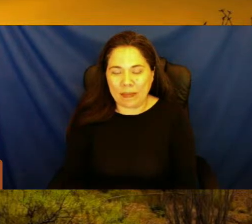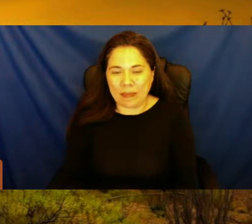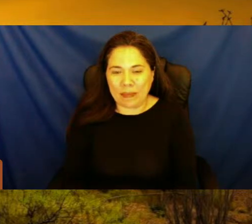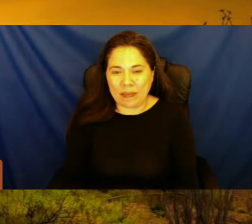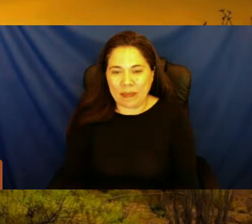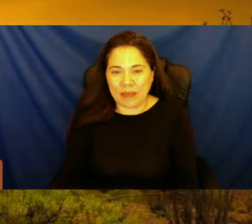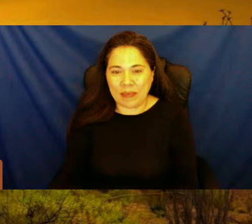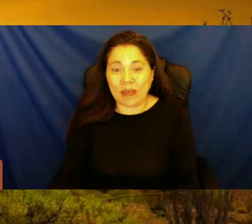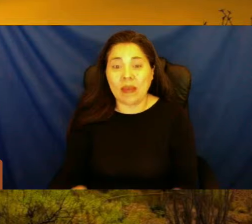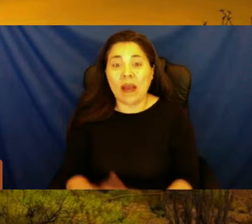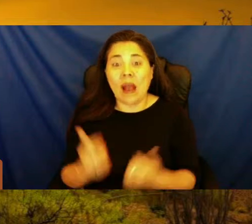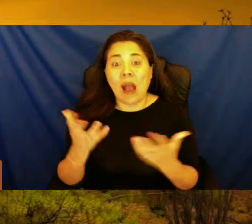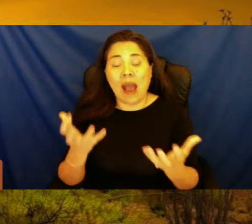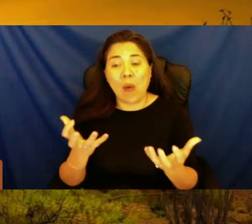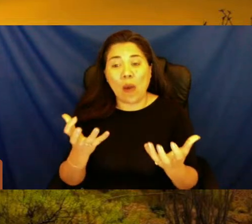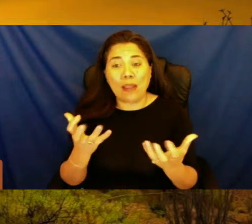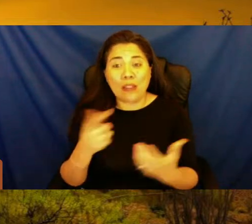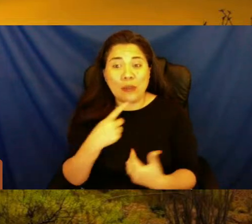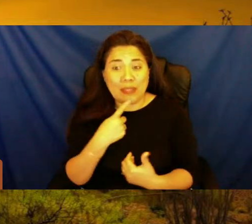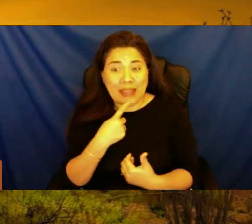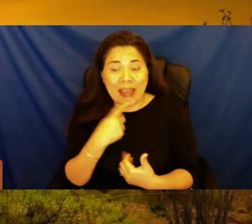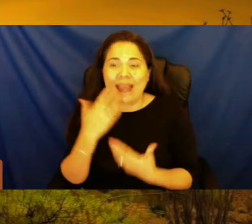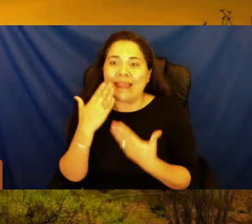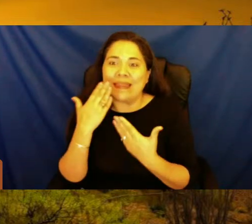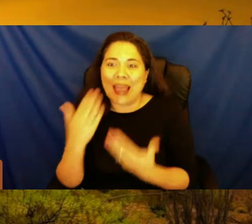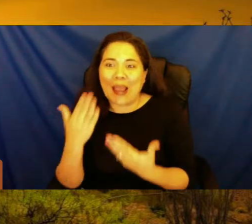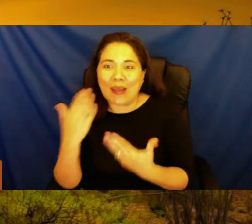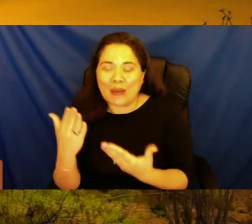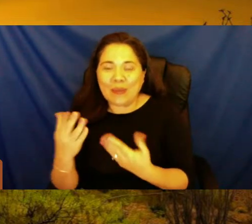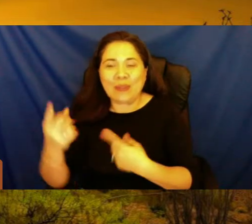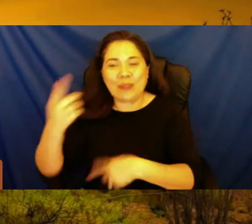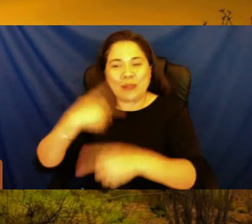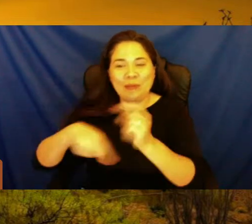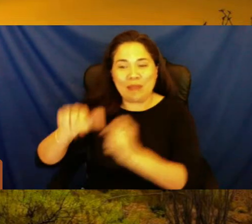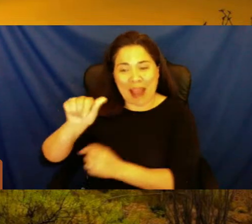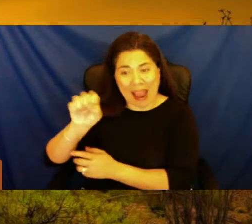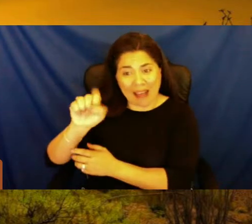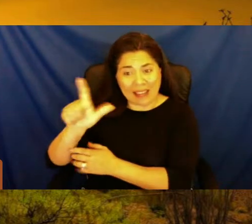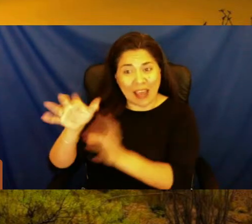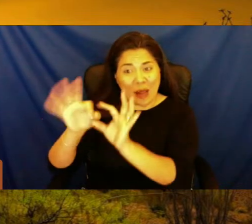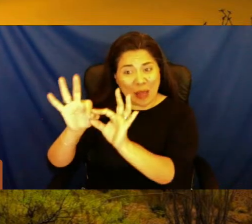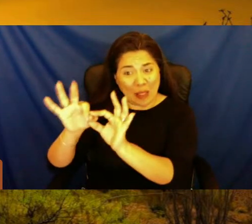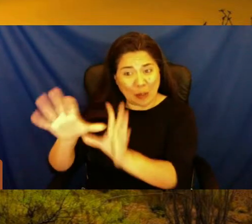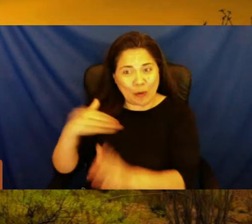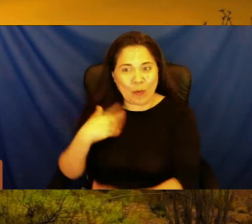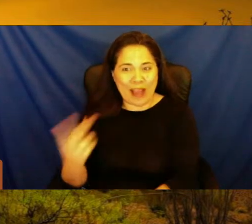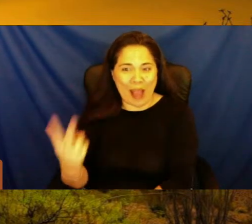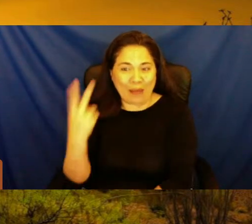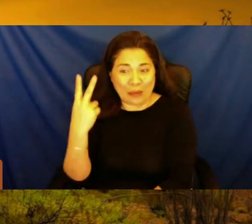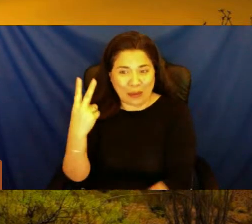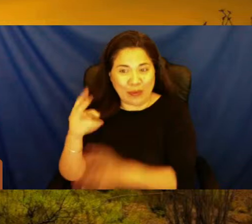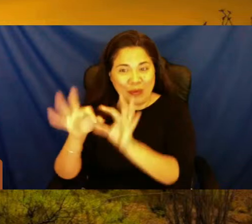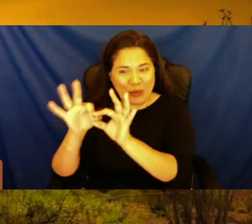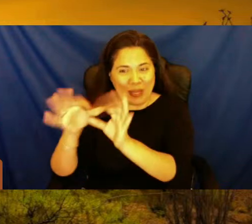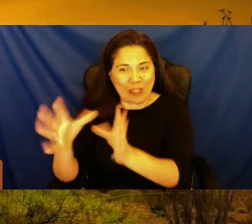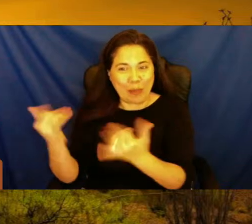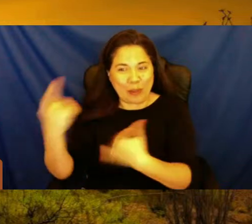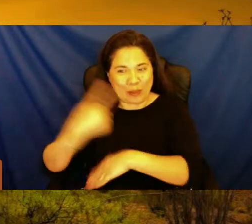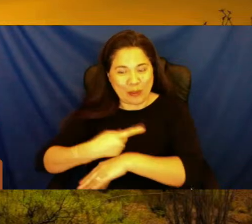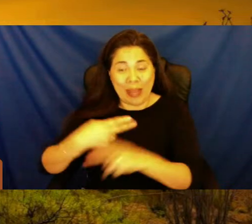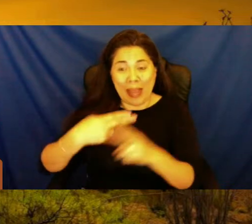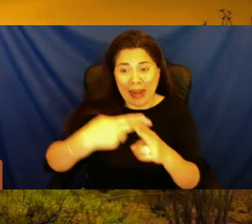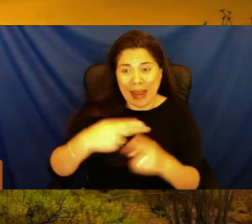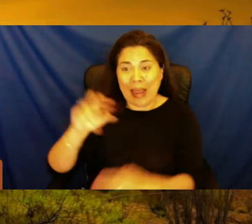And I do want to say thank you to our American Sign Language interpreters. We have two with us today, Emily